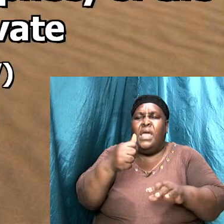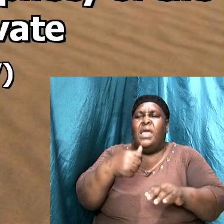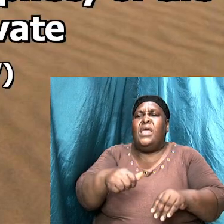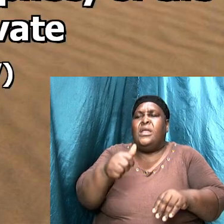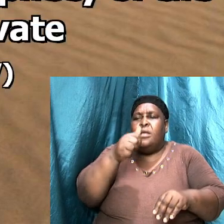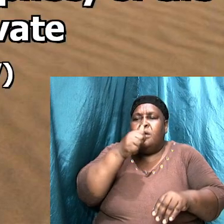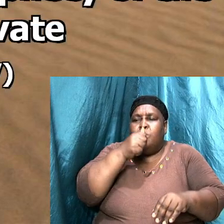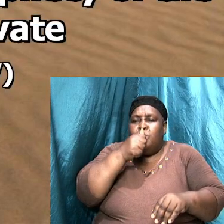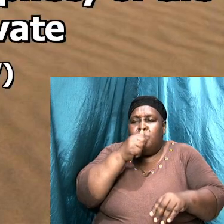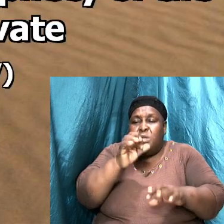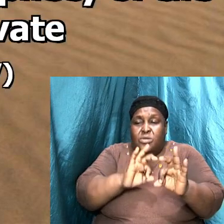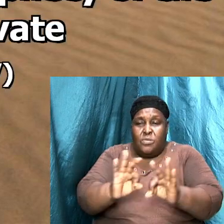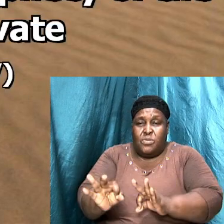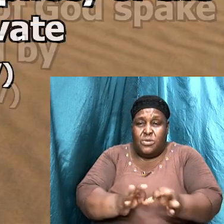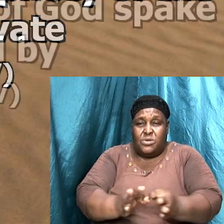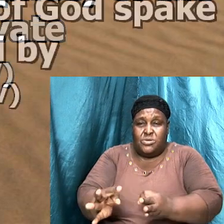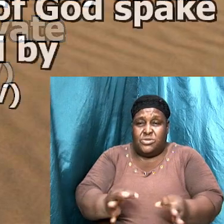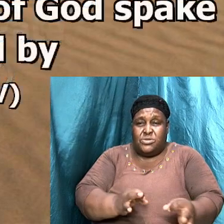interpretation.